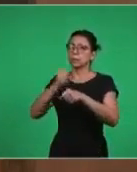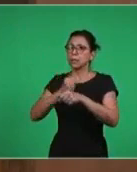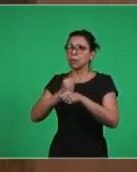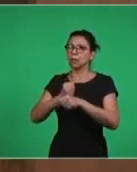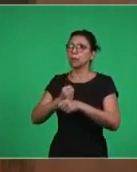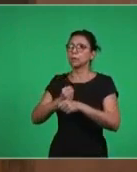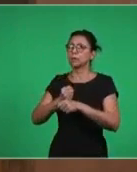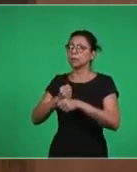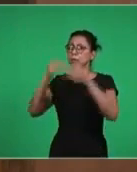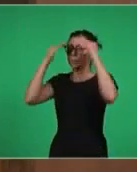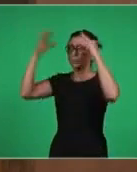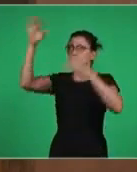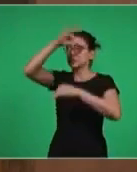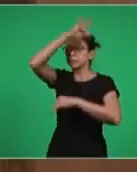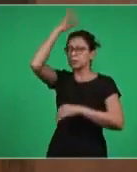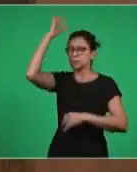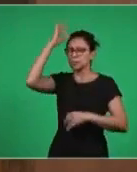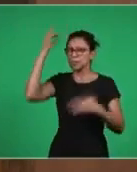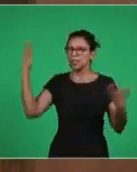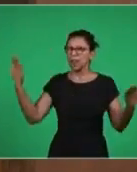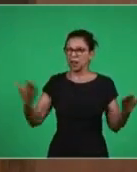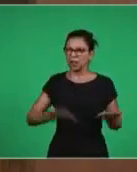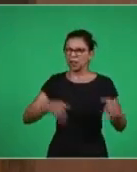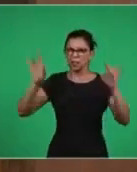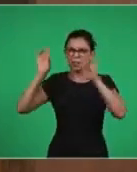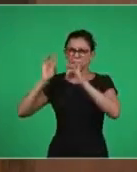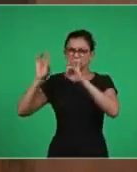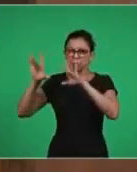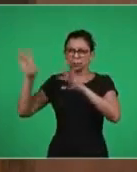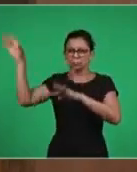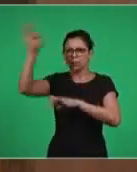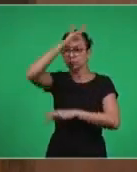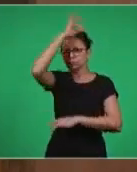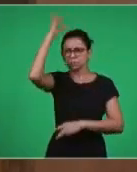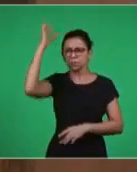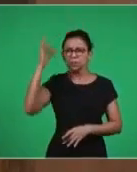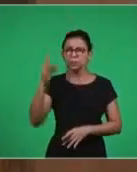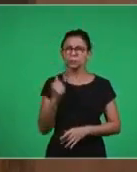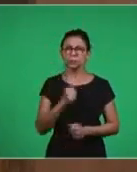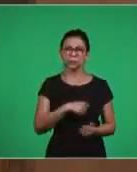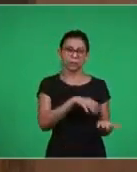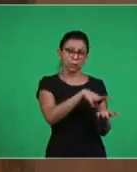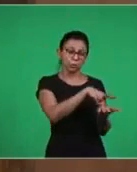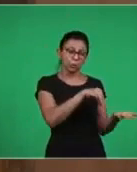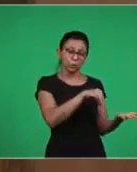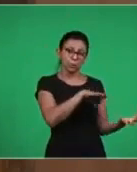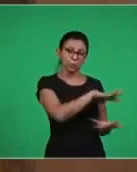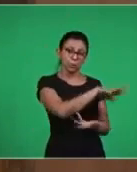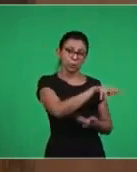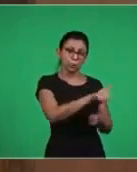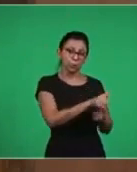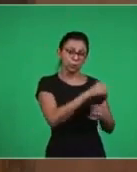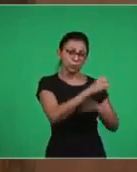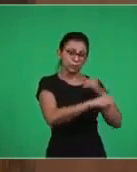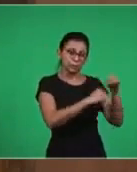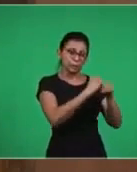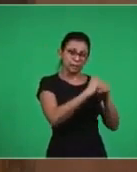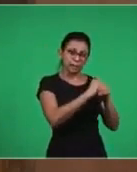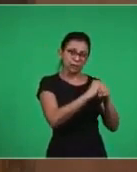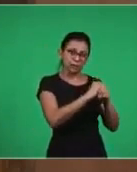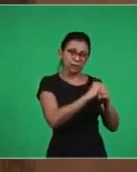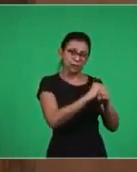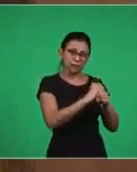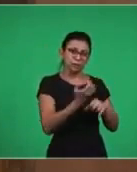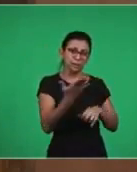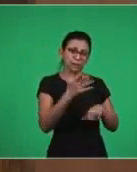Spirit, and now they pushed the Spirit, Holy Spirit aside, and now they are just having conversation in the church. They want to change